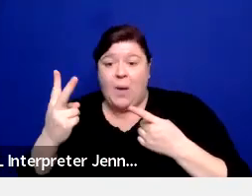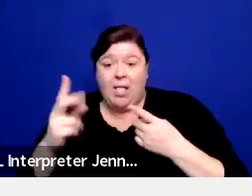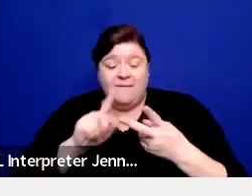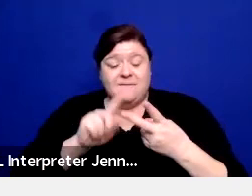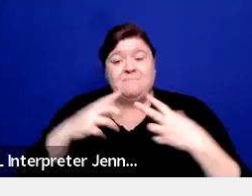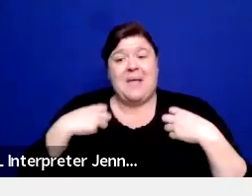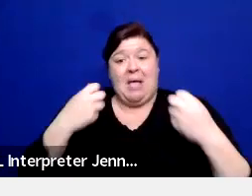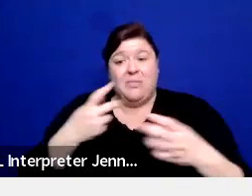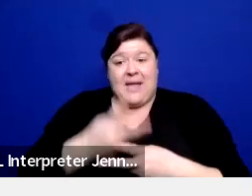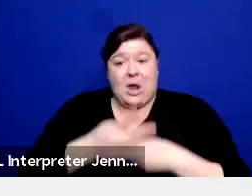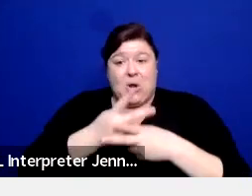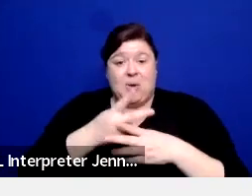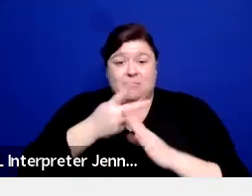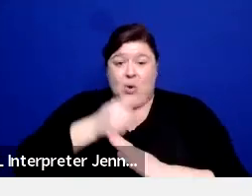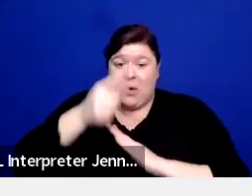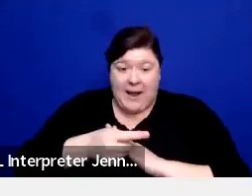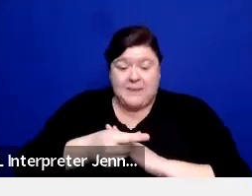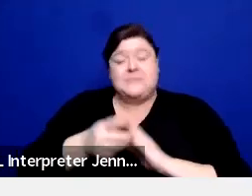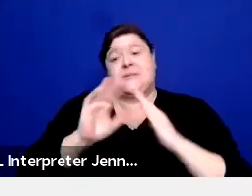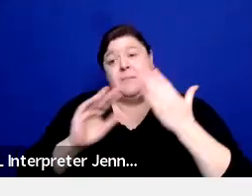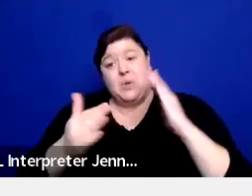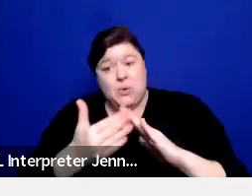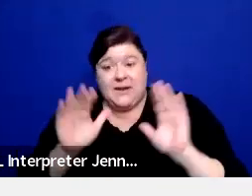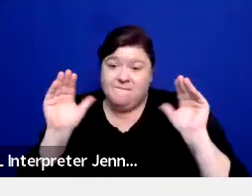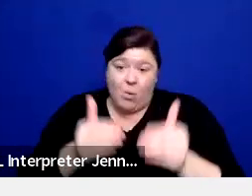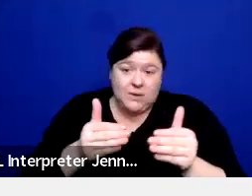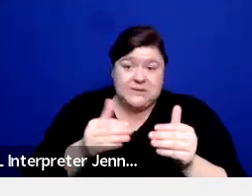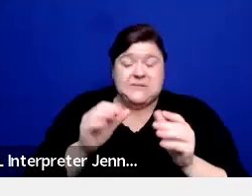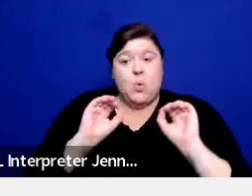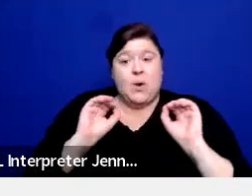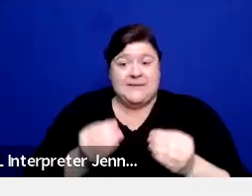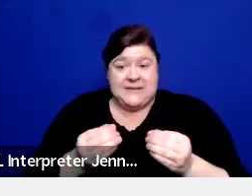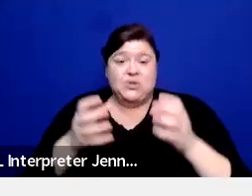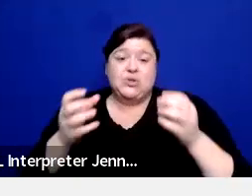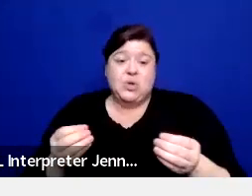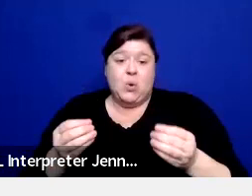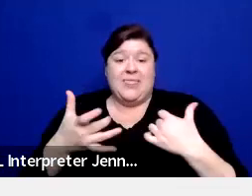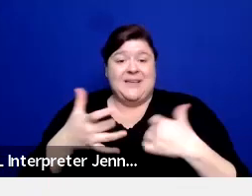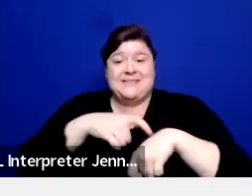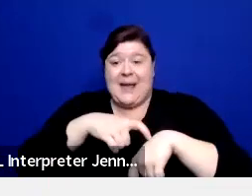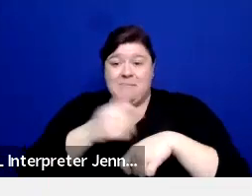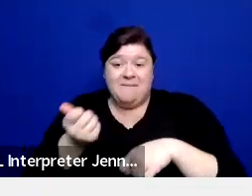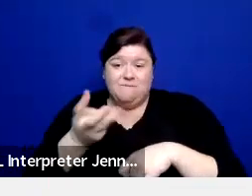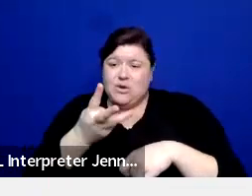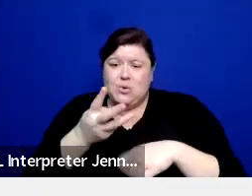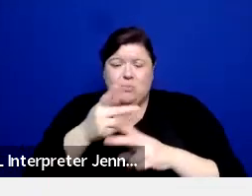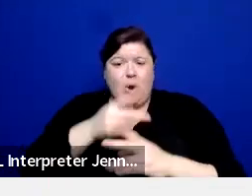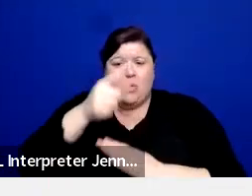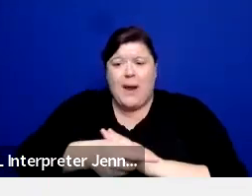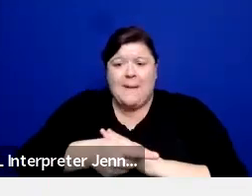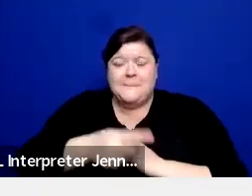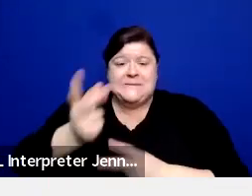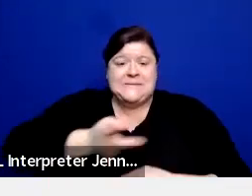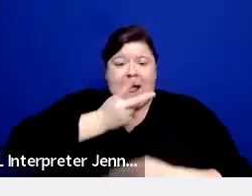programs, community-based organizations. And so at this time, only a few program types are able